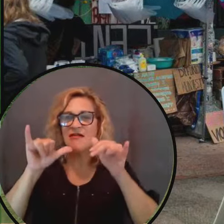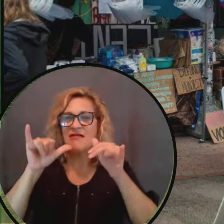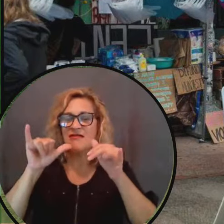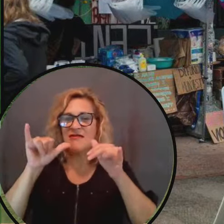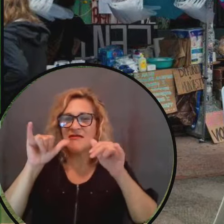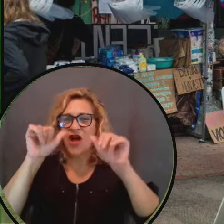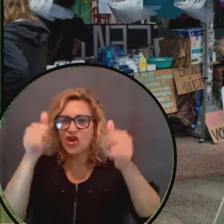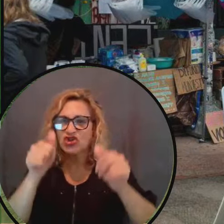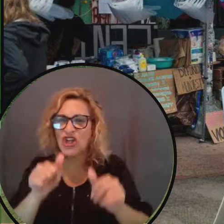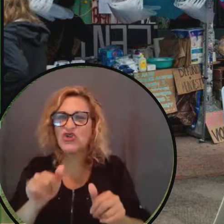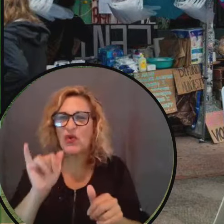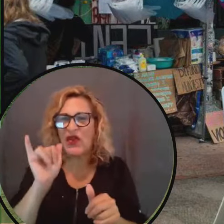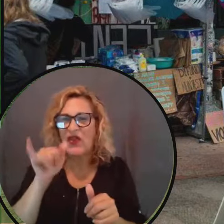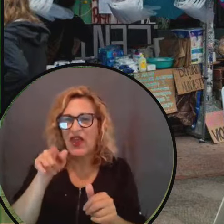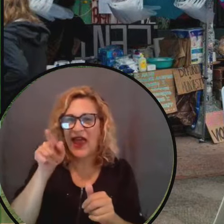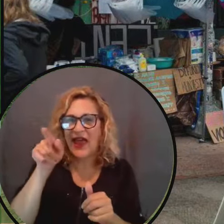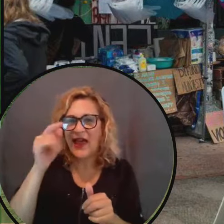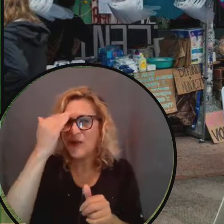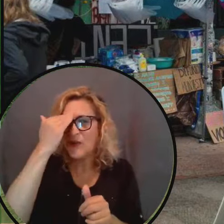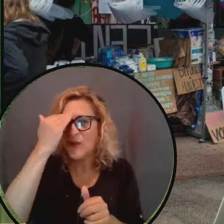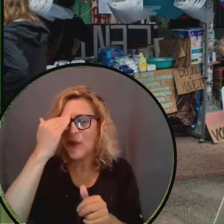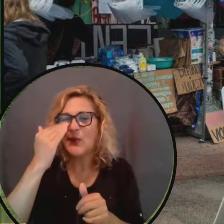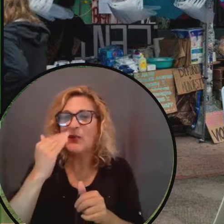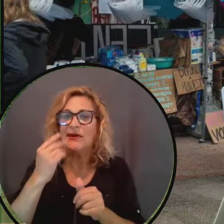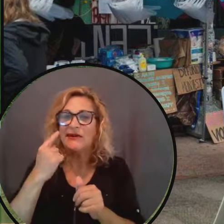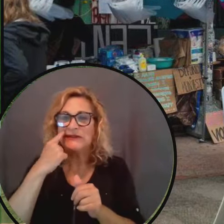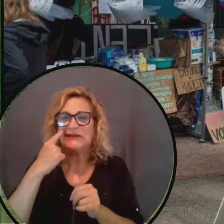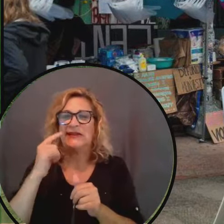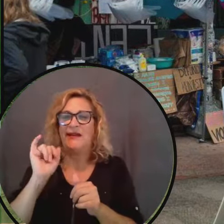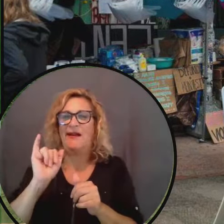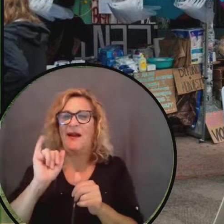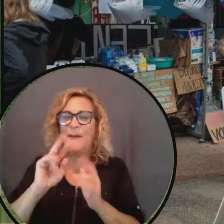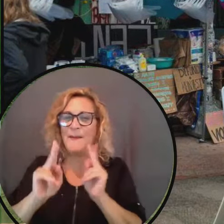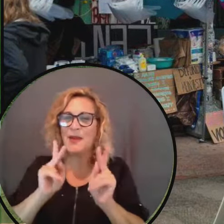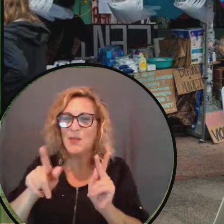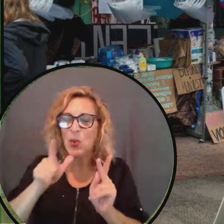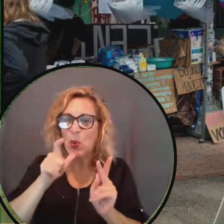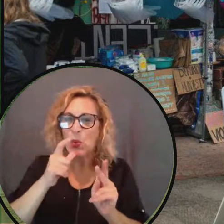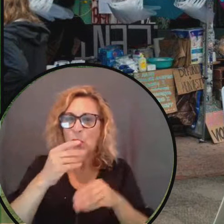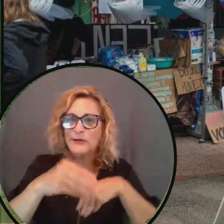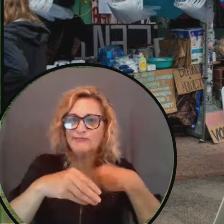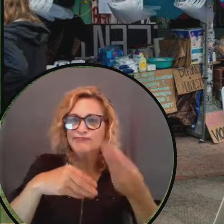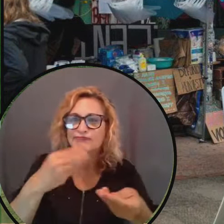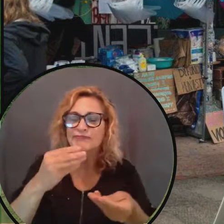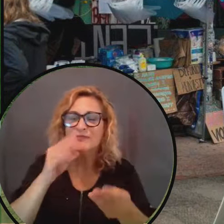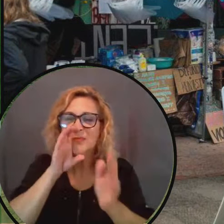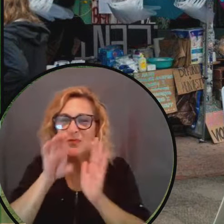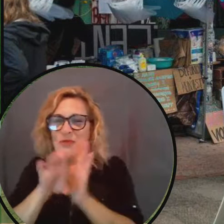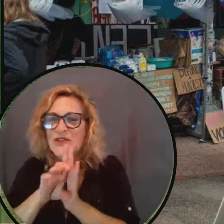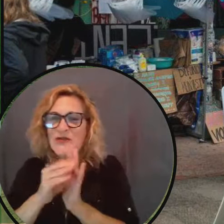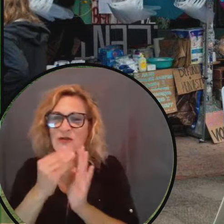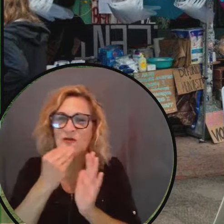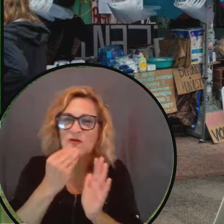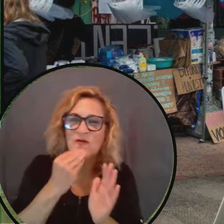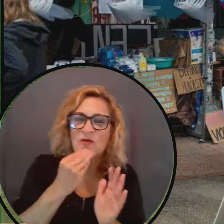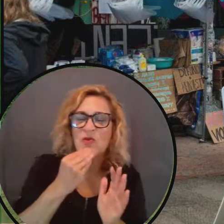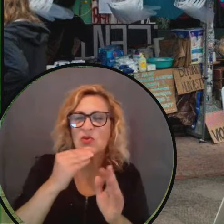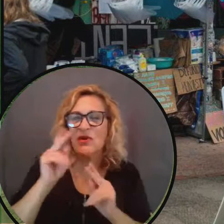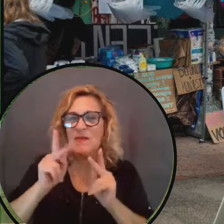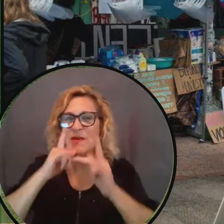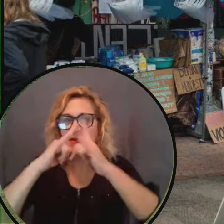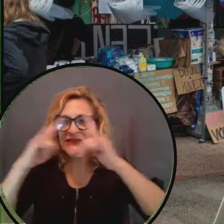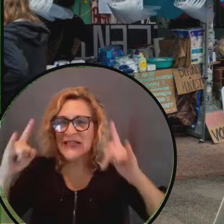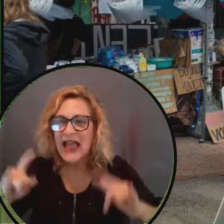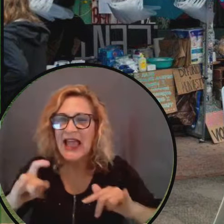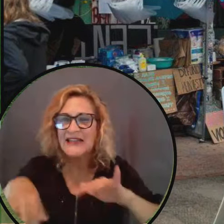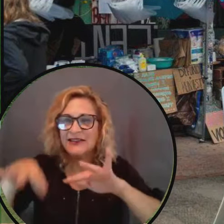aid, right? This, you got the No Cop Co-op, you get people giving out food, and people were giving out tents and doing hair and nails and